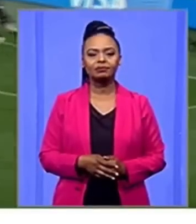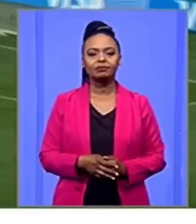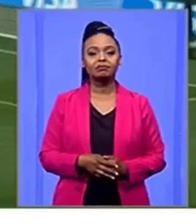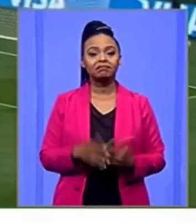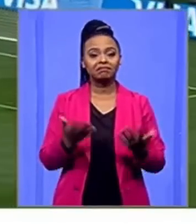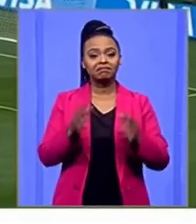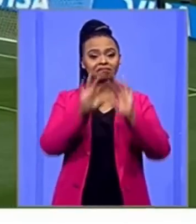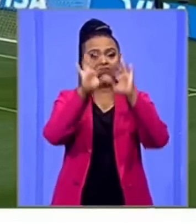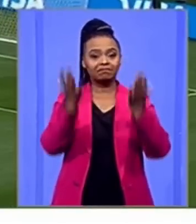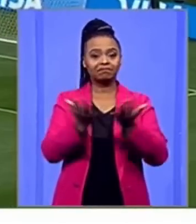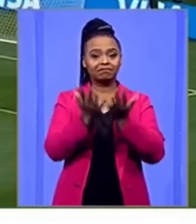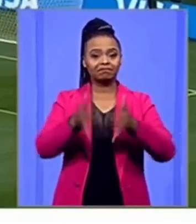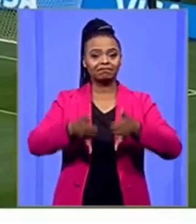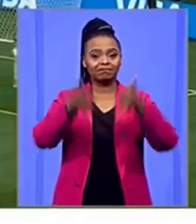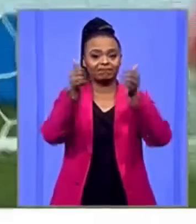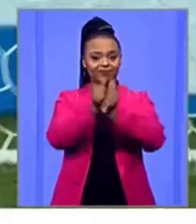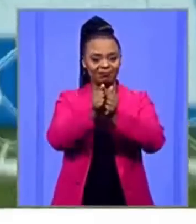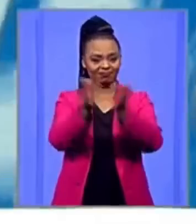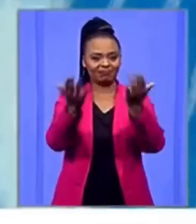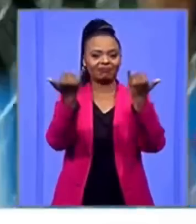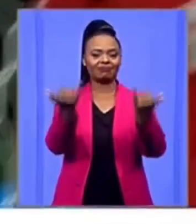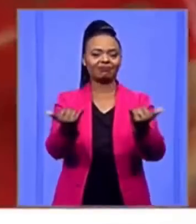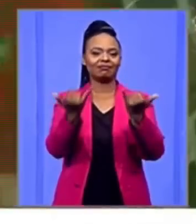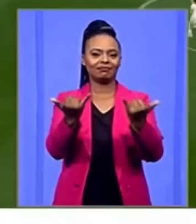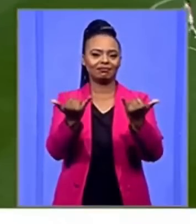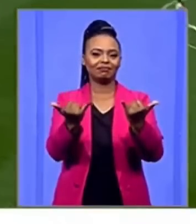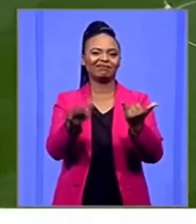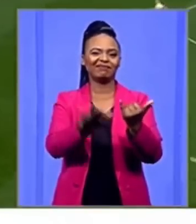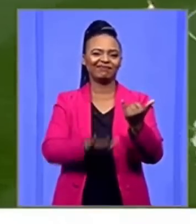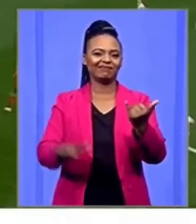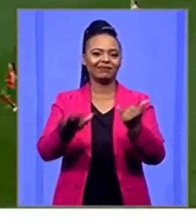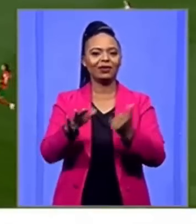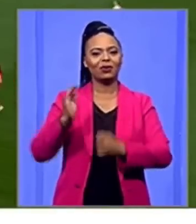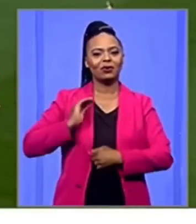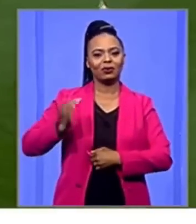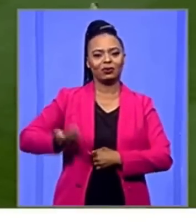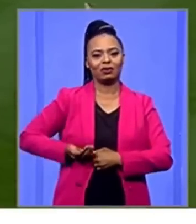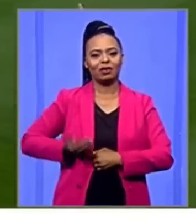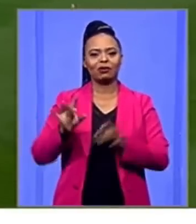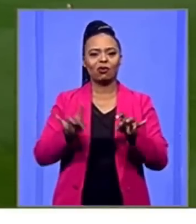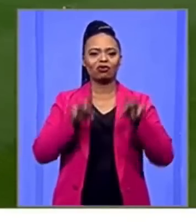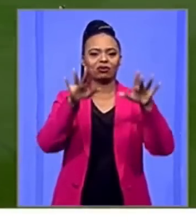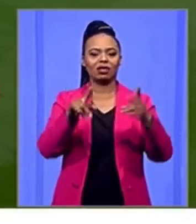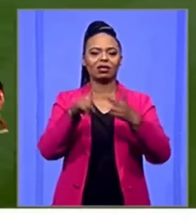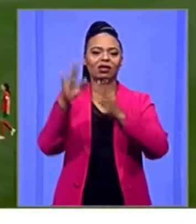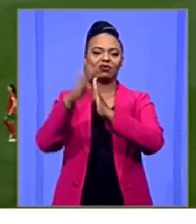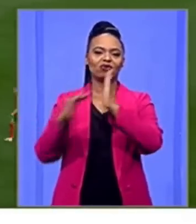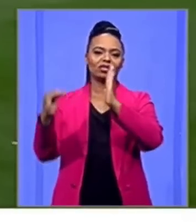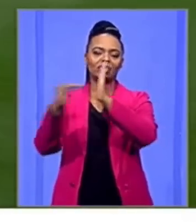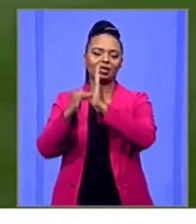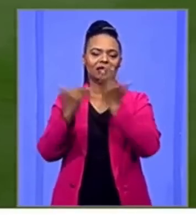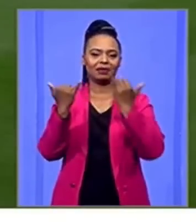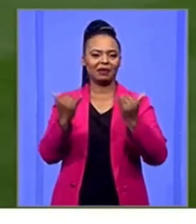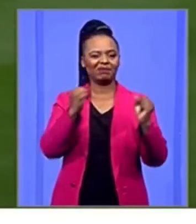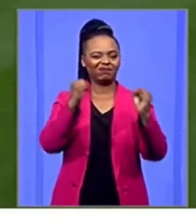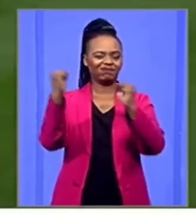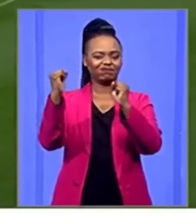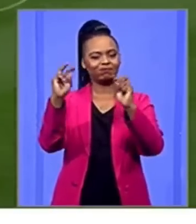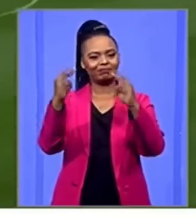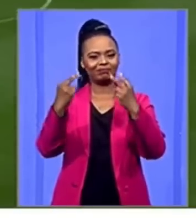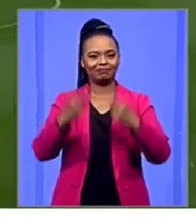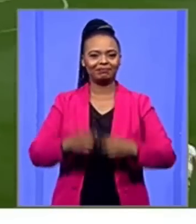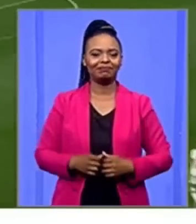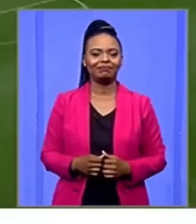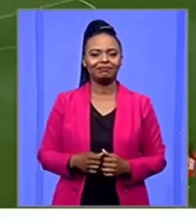Nkga e ja nkgawana dipapading tša mogopo wa lefase tša basadi ka Australia le New Zealand re lefa